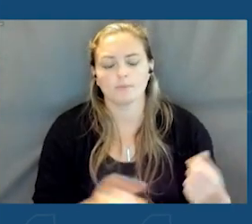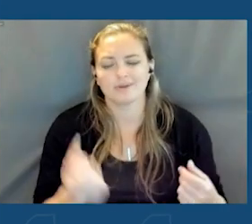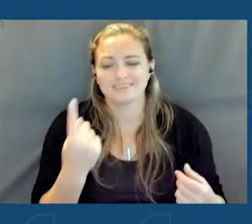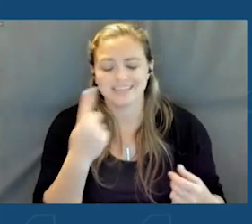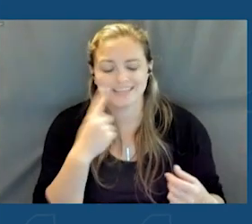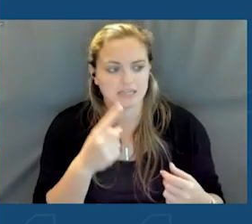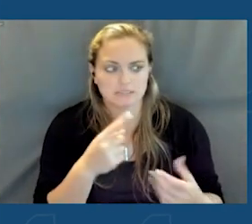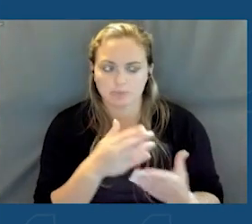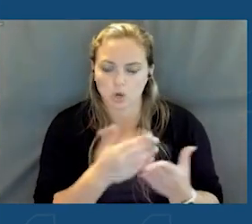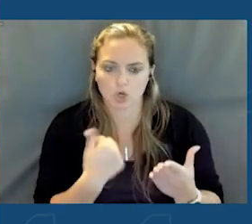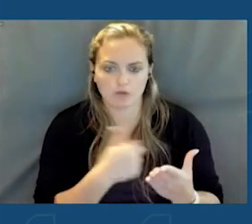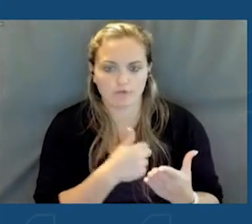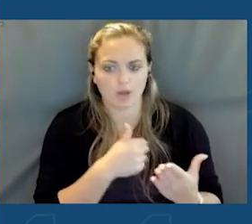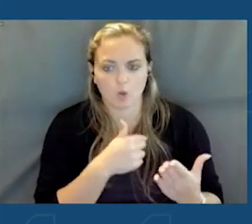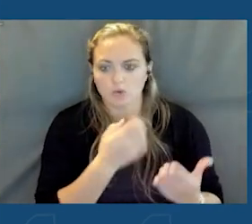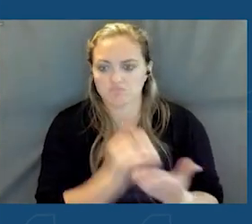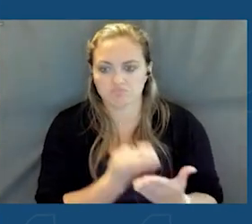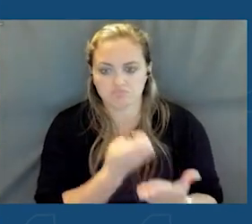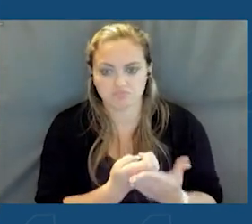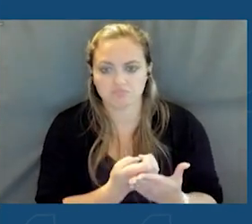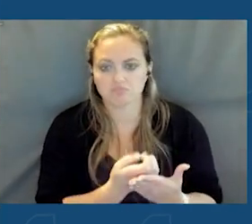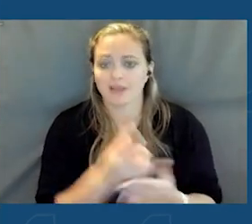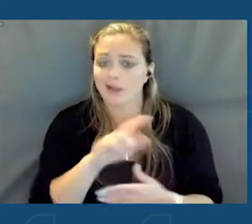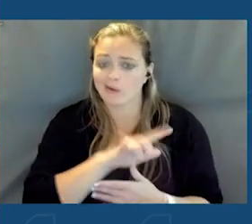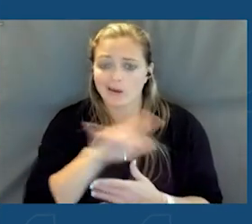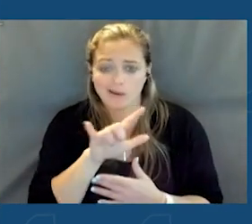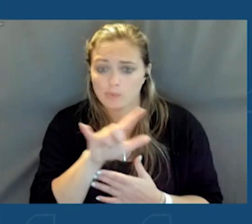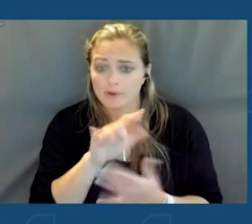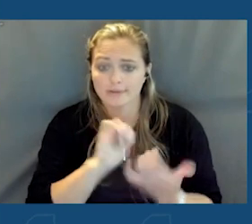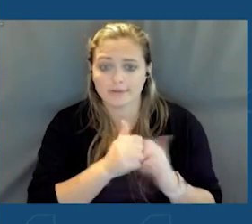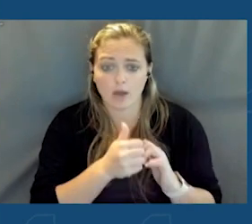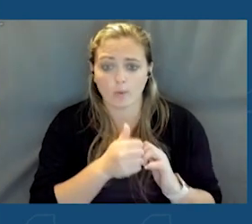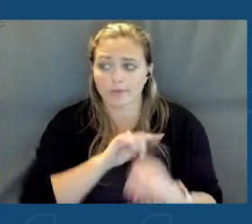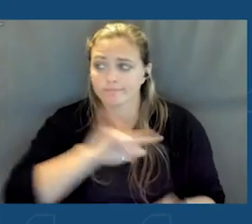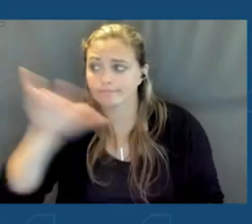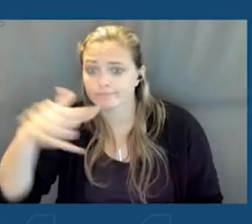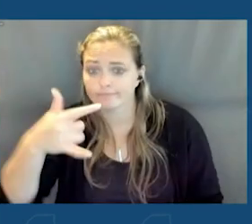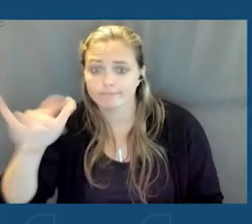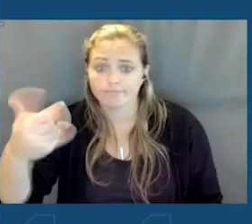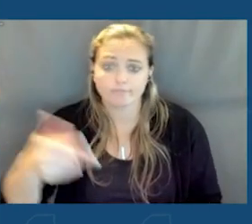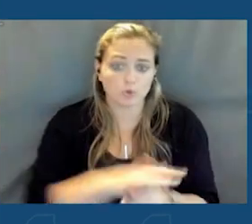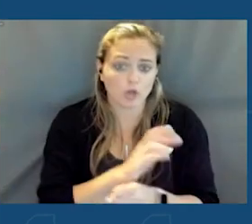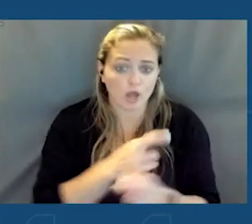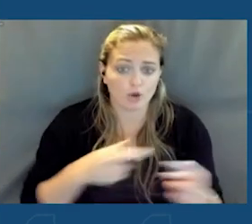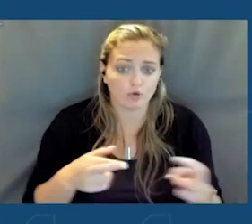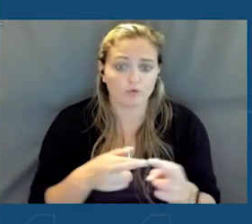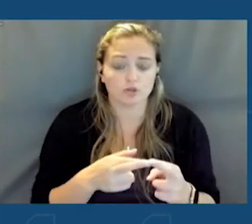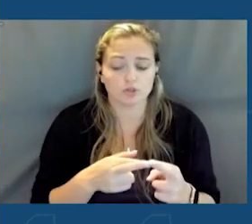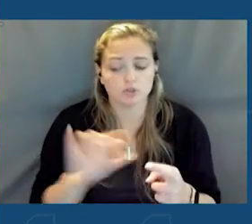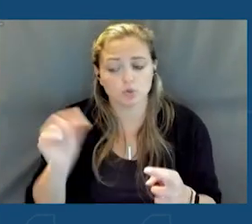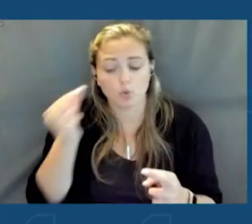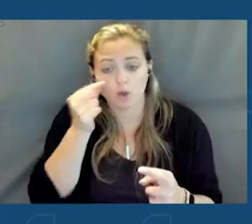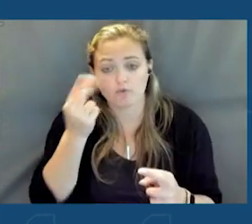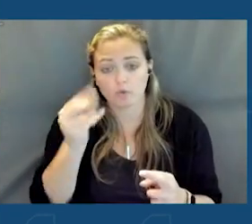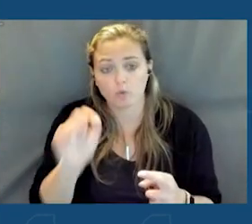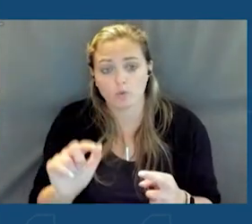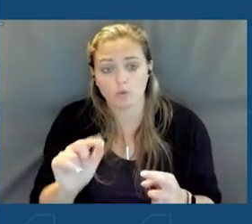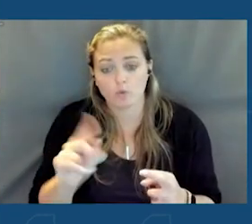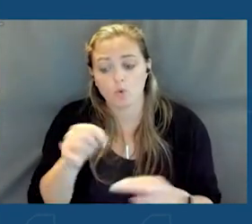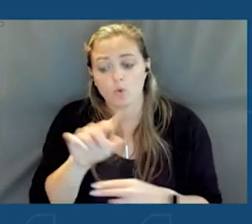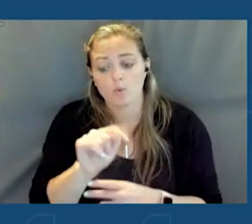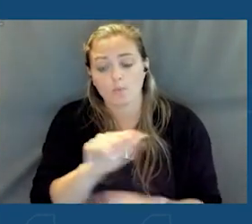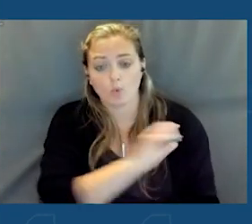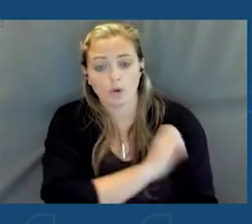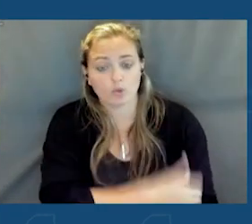economy, and our airports are the gateways to our entire region. So to Governor Hochul and to the Port Authority, thank